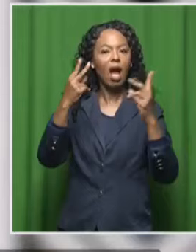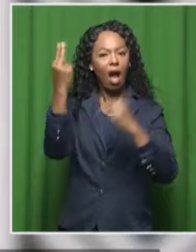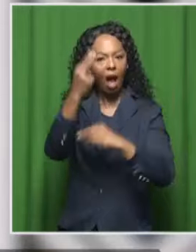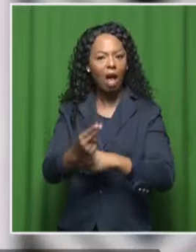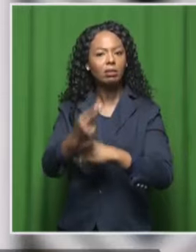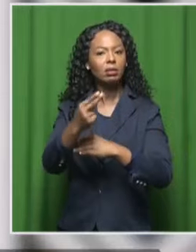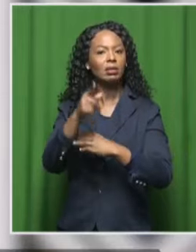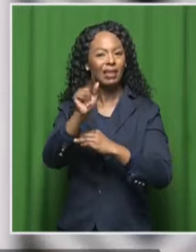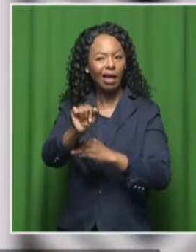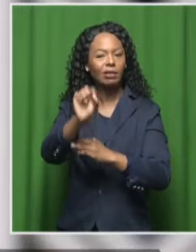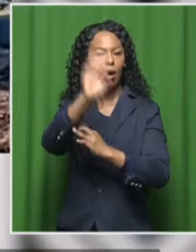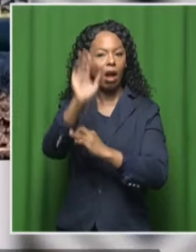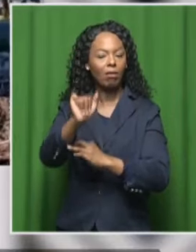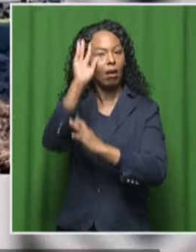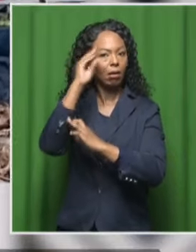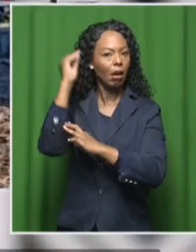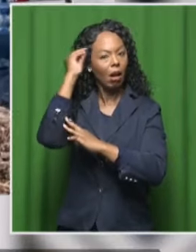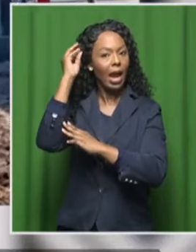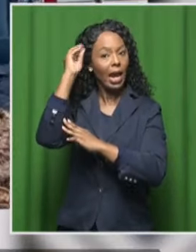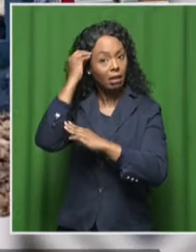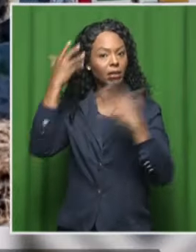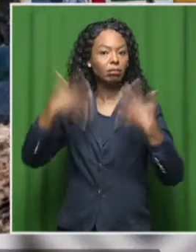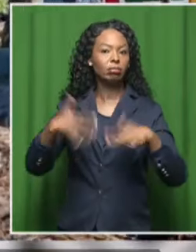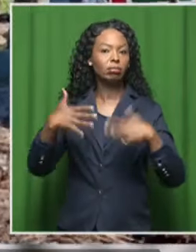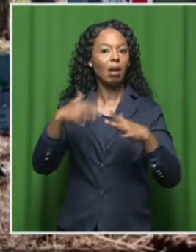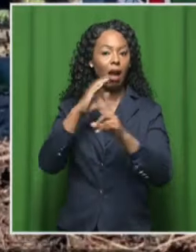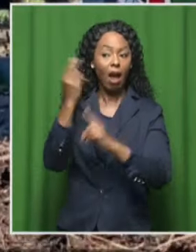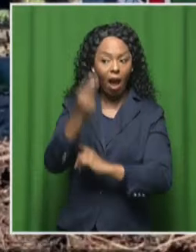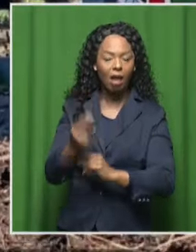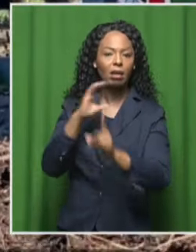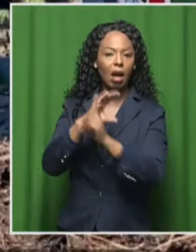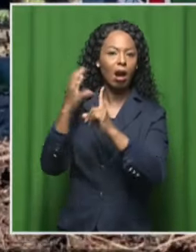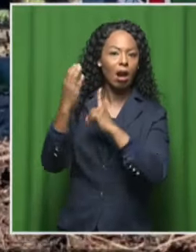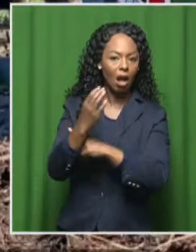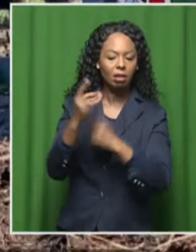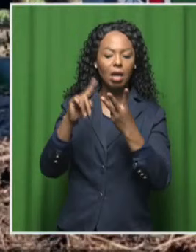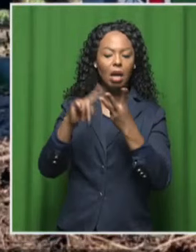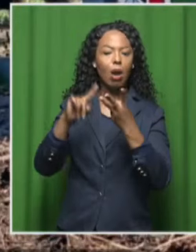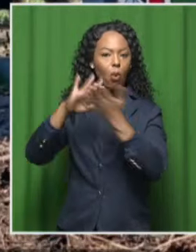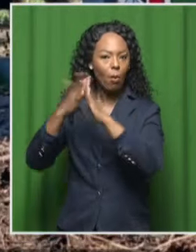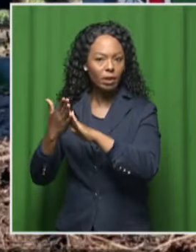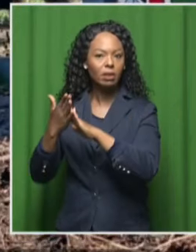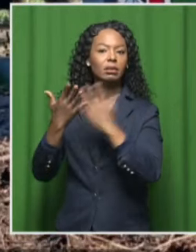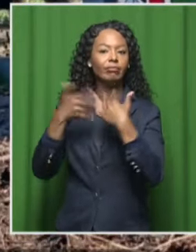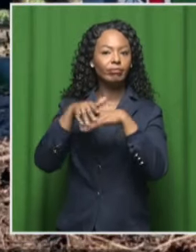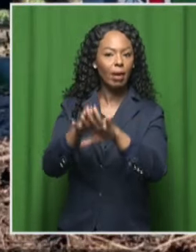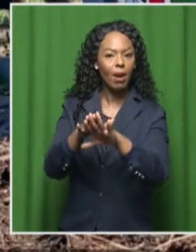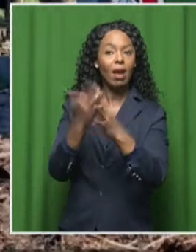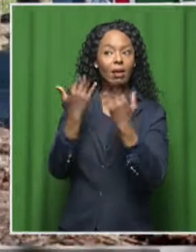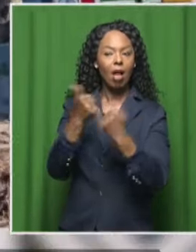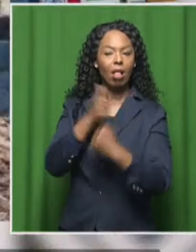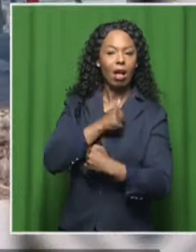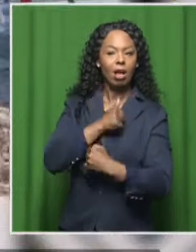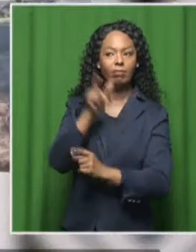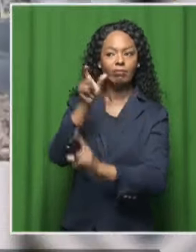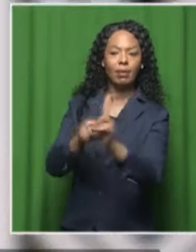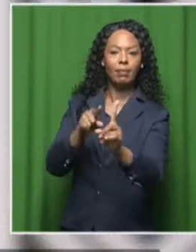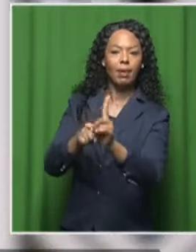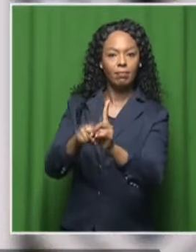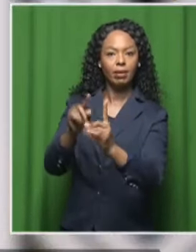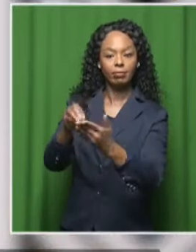we admire the power of art, culture, and community, we are honored to talk to one of the artists who